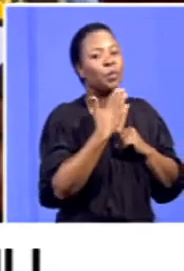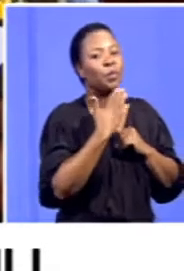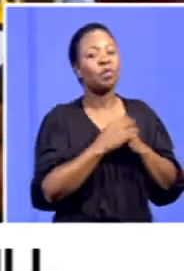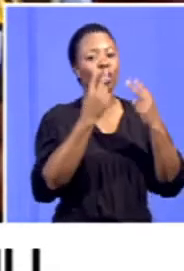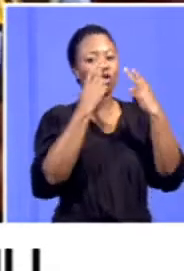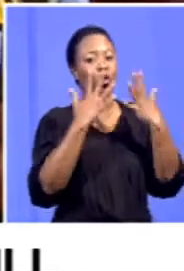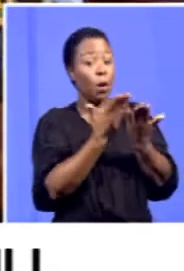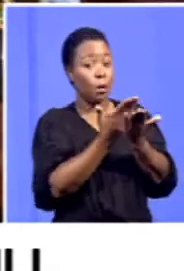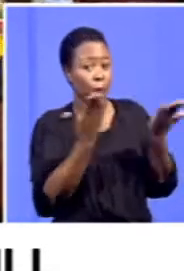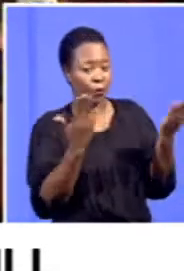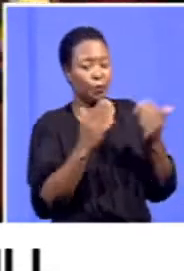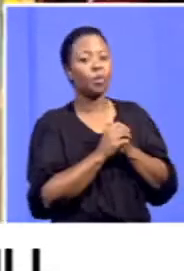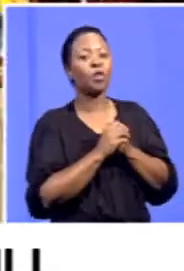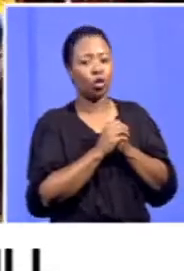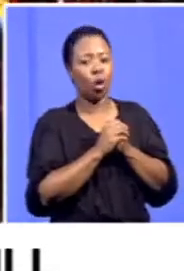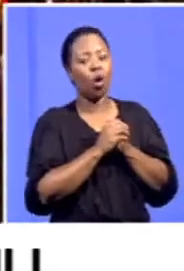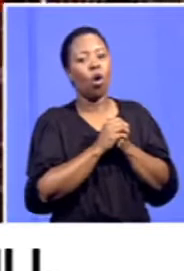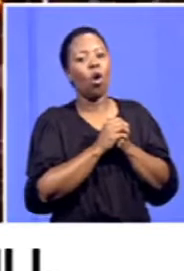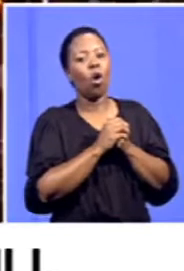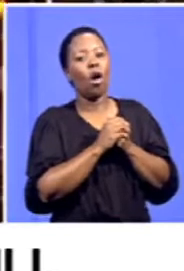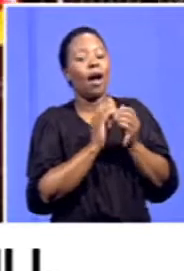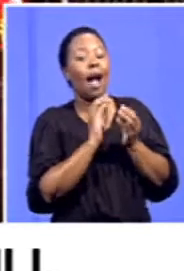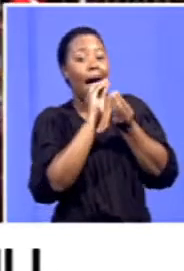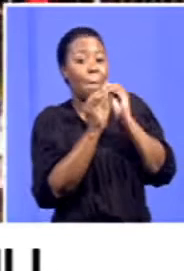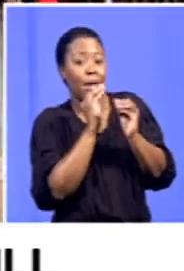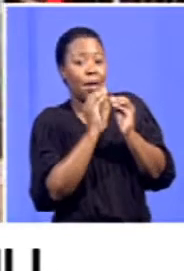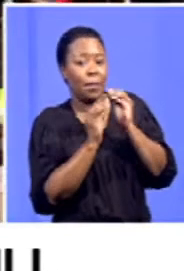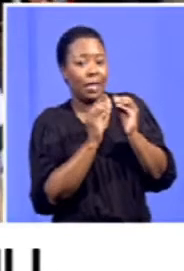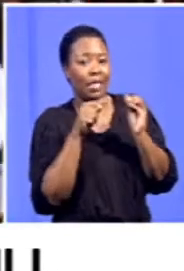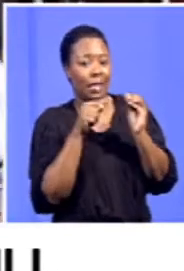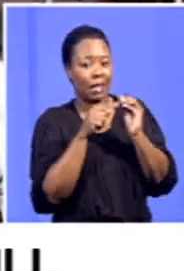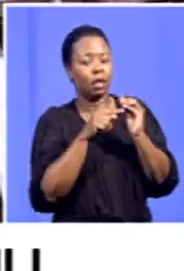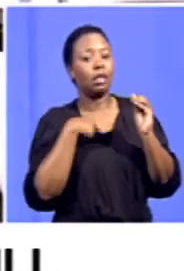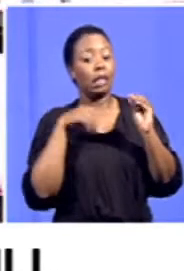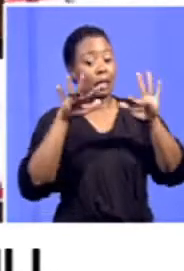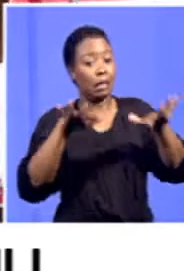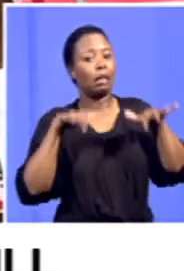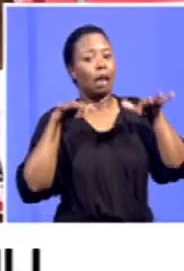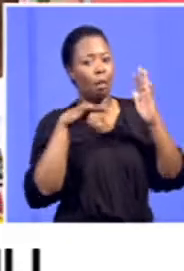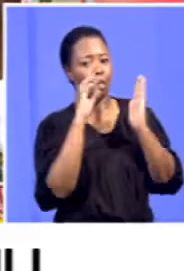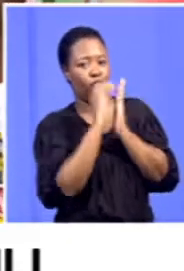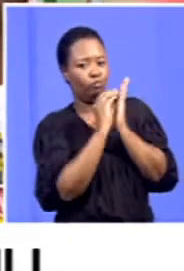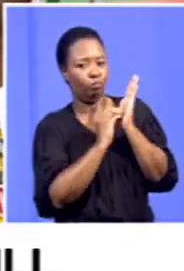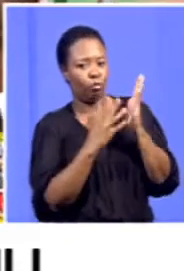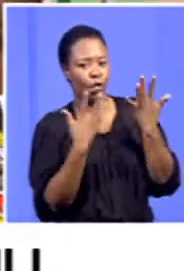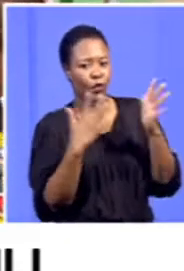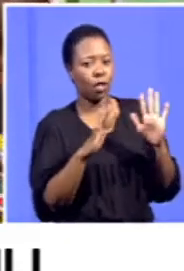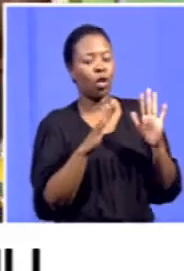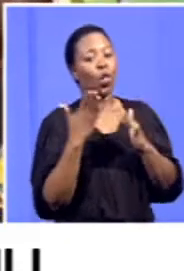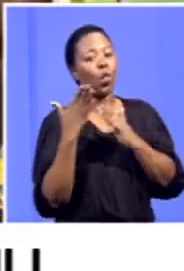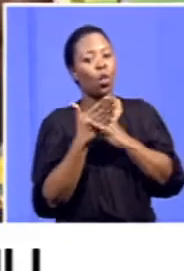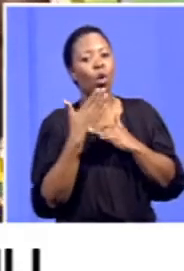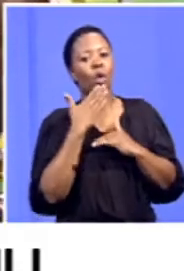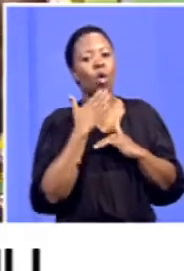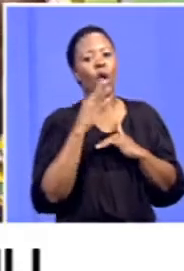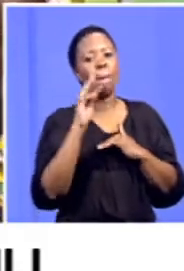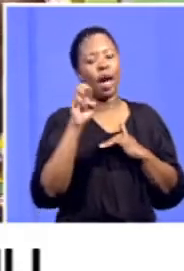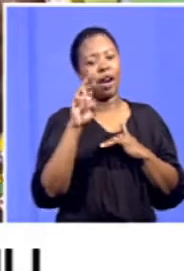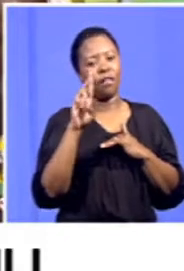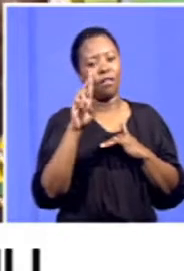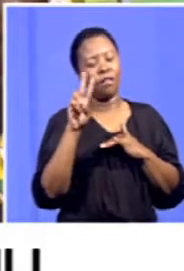Essentially, what the amendment proposes to do, which we have tabled in Parliament through Comrade Lizo van der Merwe, as it is a